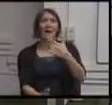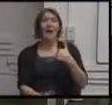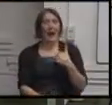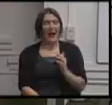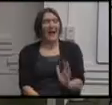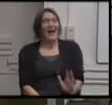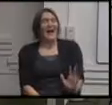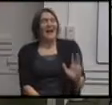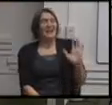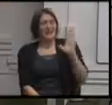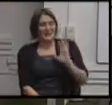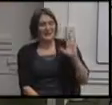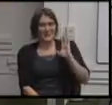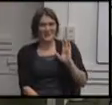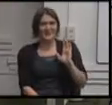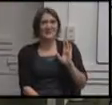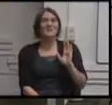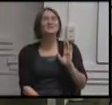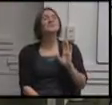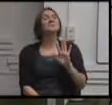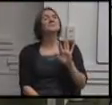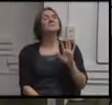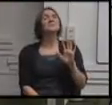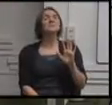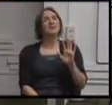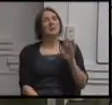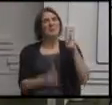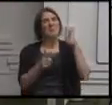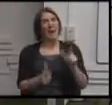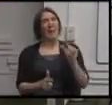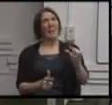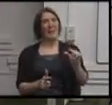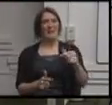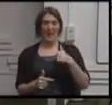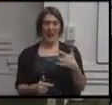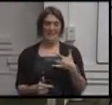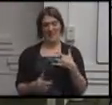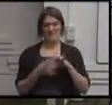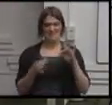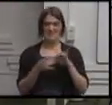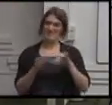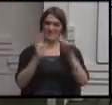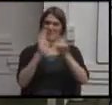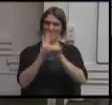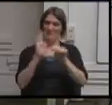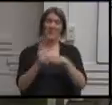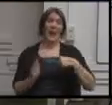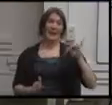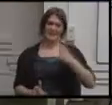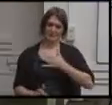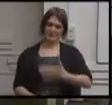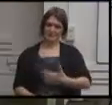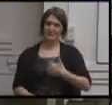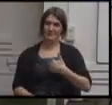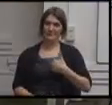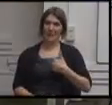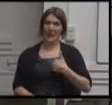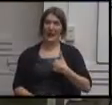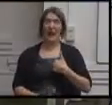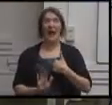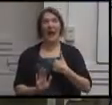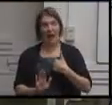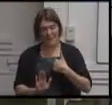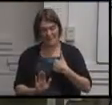to volley some fastballs at the organization for what I felt that they didn't do. And I can tell you